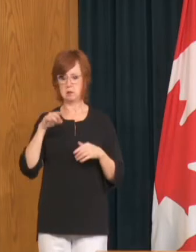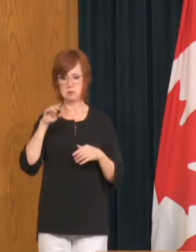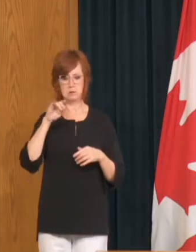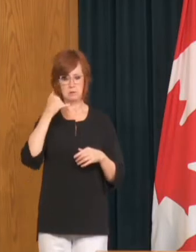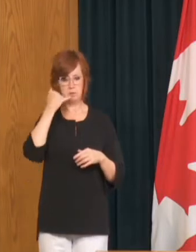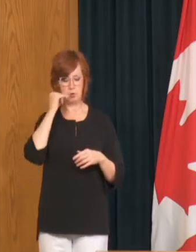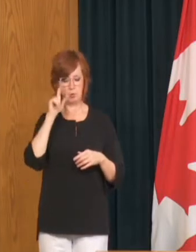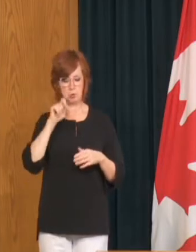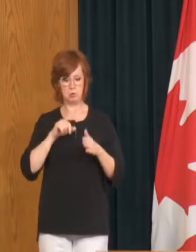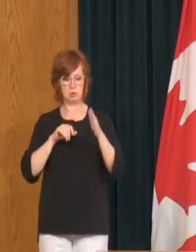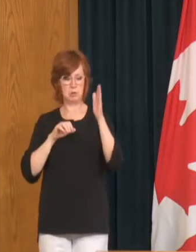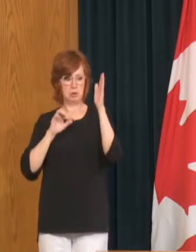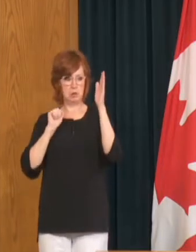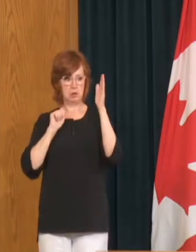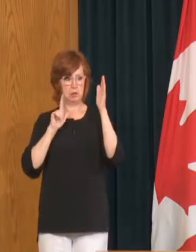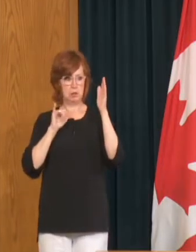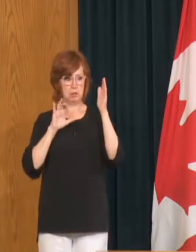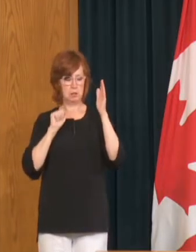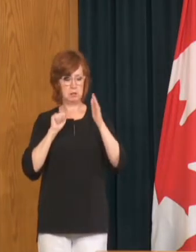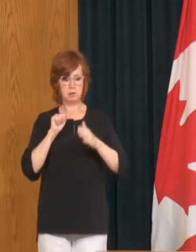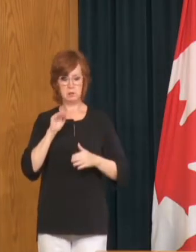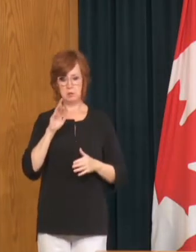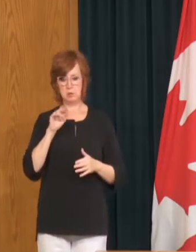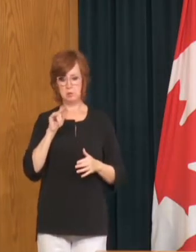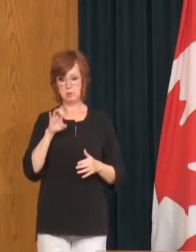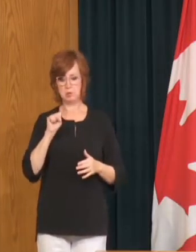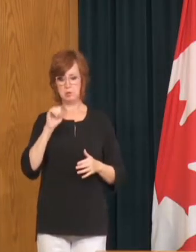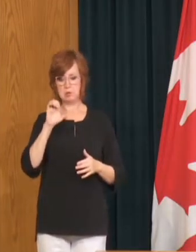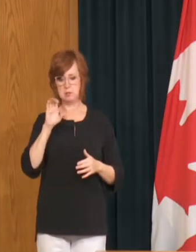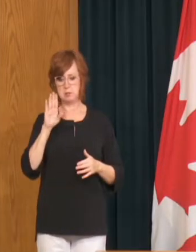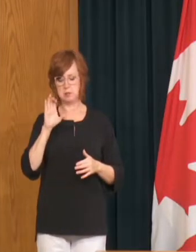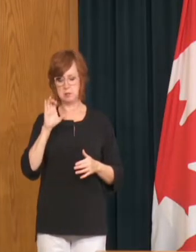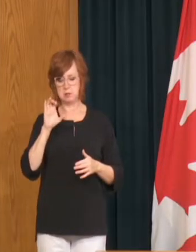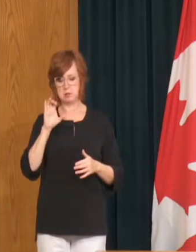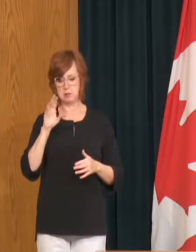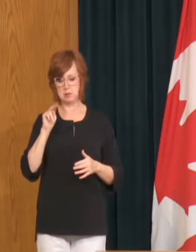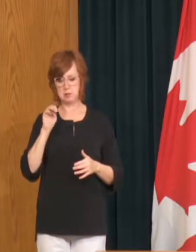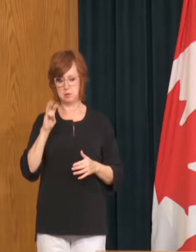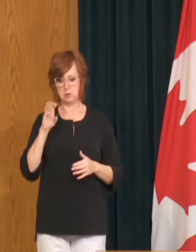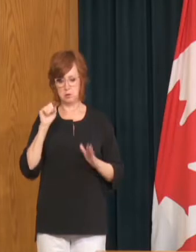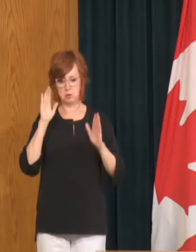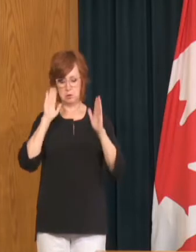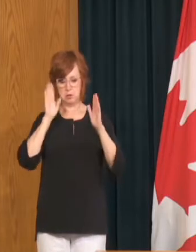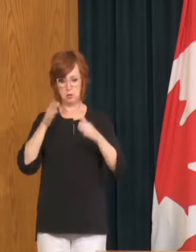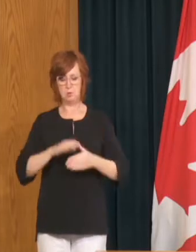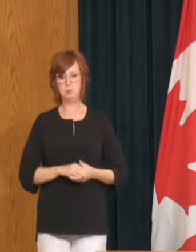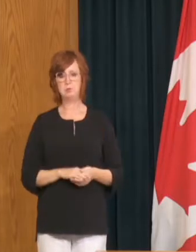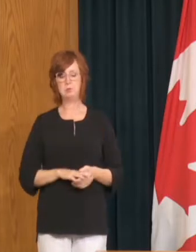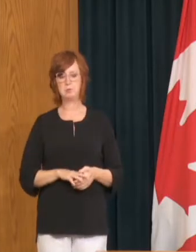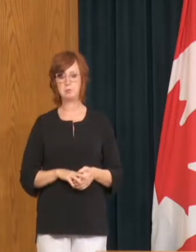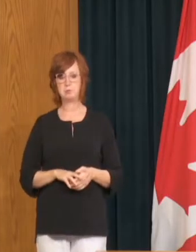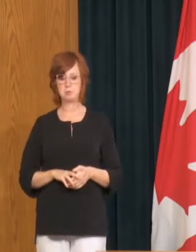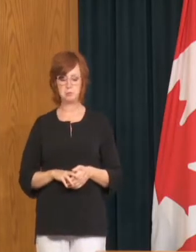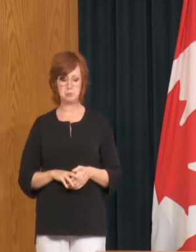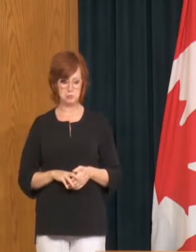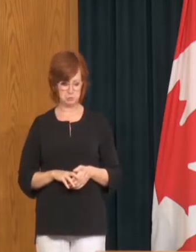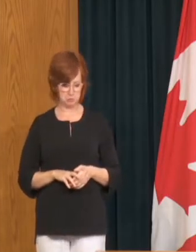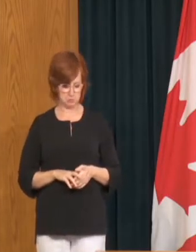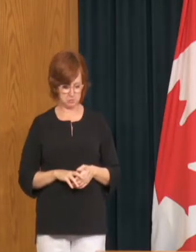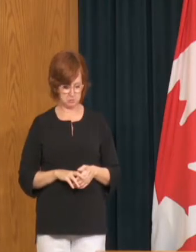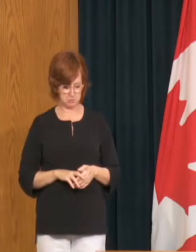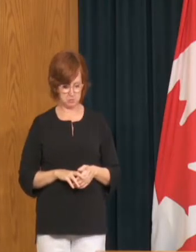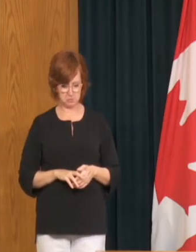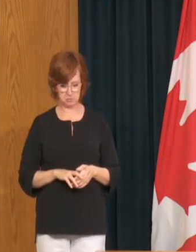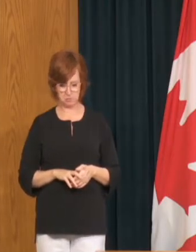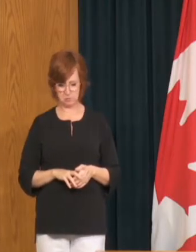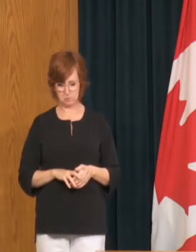We have Alicia Bridges with CBC. Hi. My first question is about a press release earlier